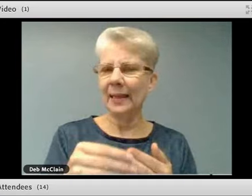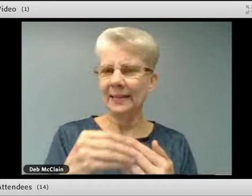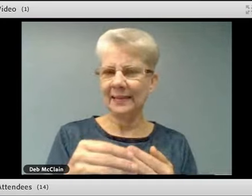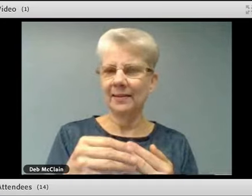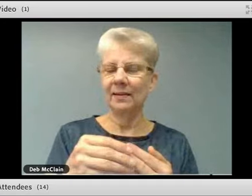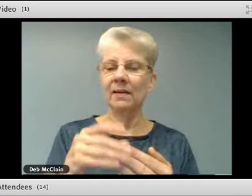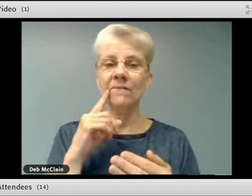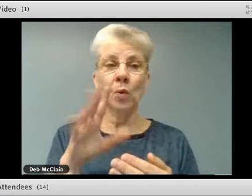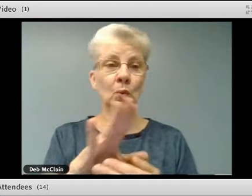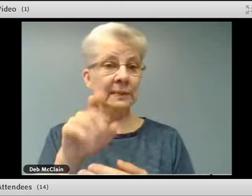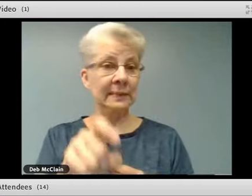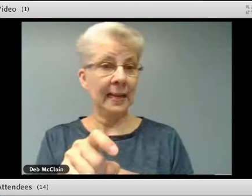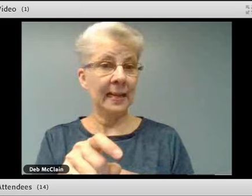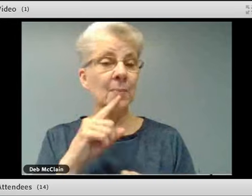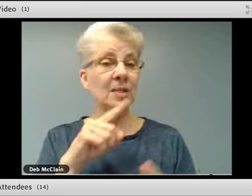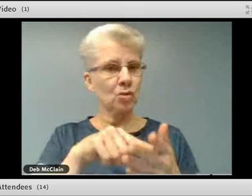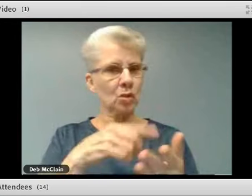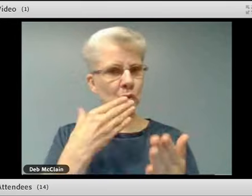and activities.